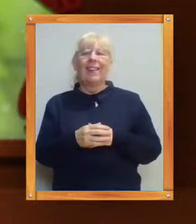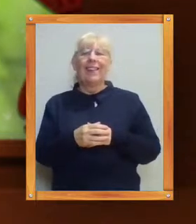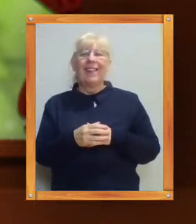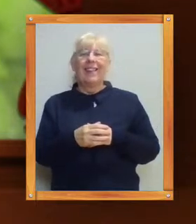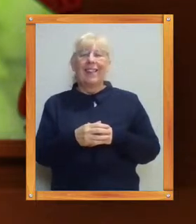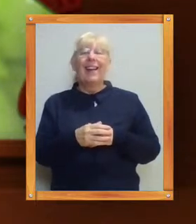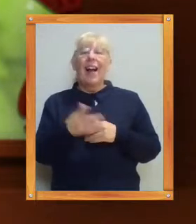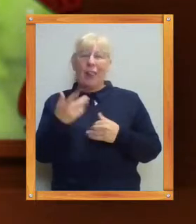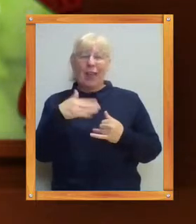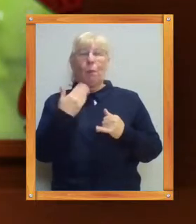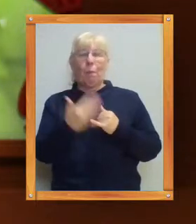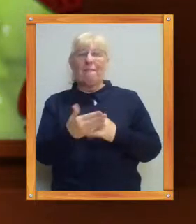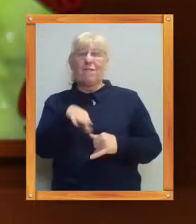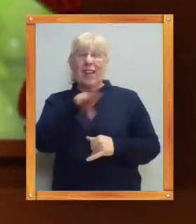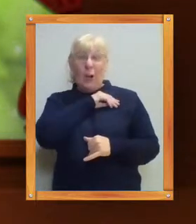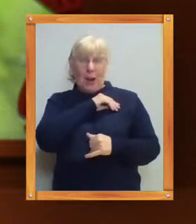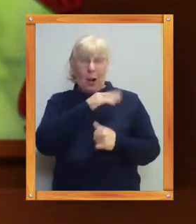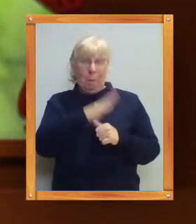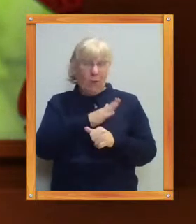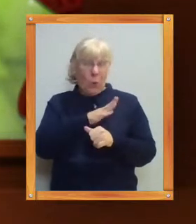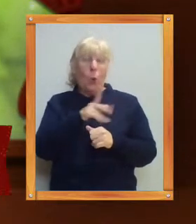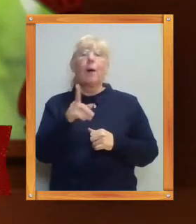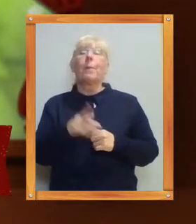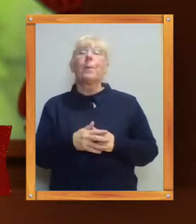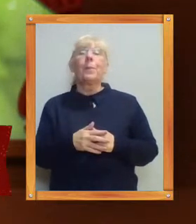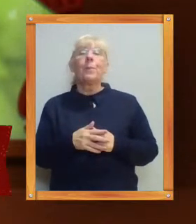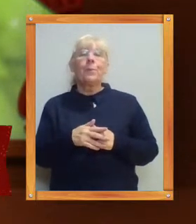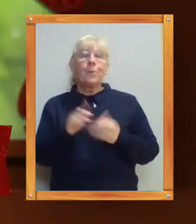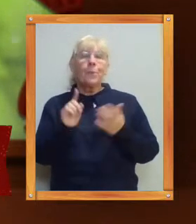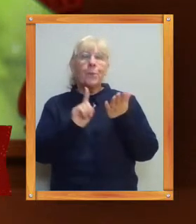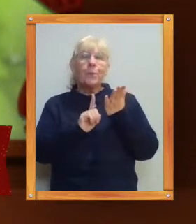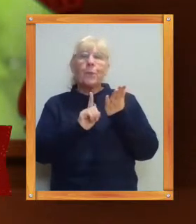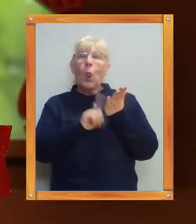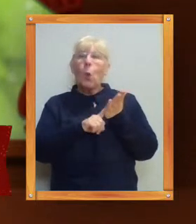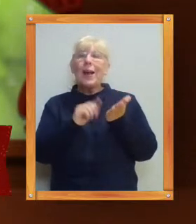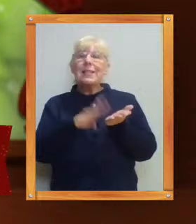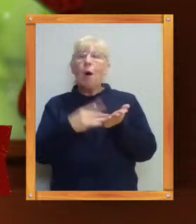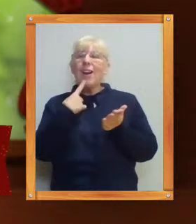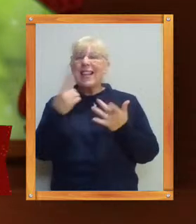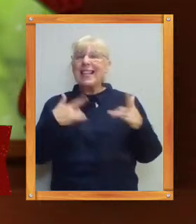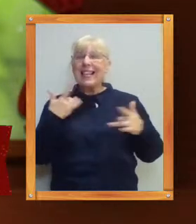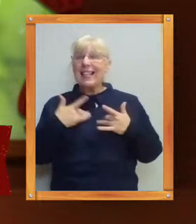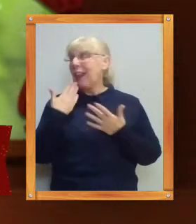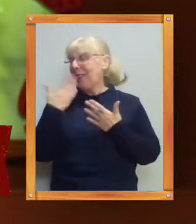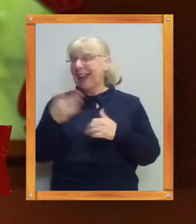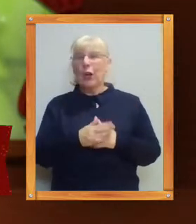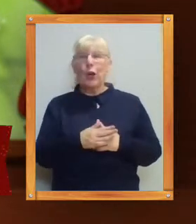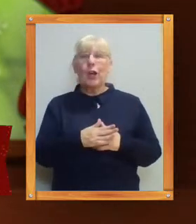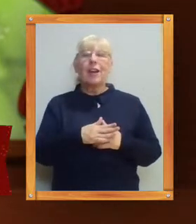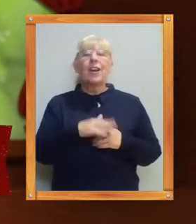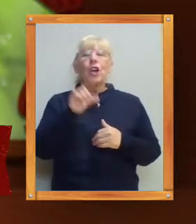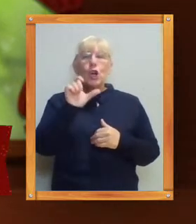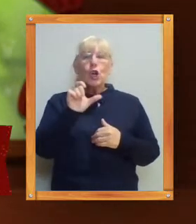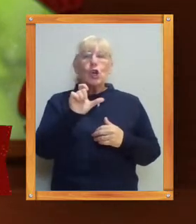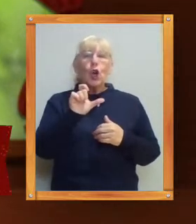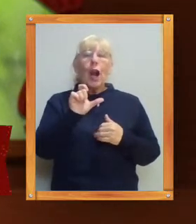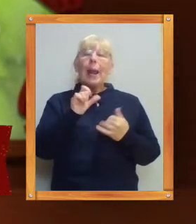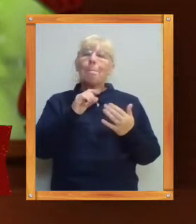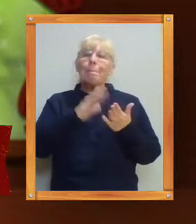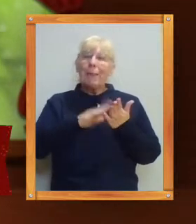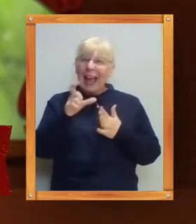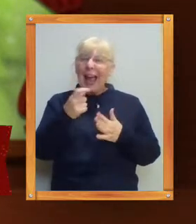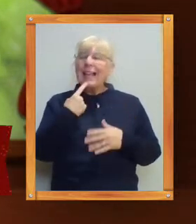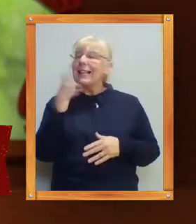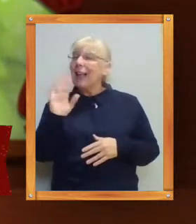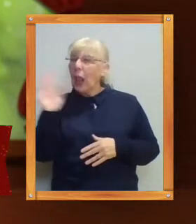venture outside for that tonight. Louise Morris, hi to you. So excited for this. Thank you, Louise. Shelley McKay saying hi to Oliver. Donna Fullern saying,